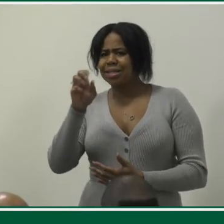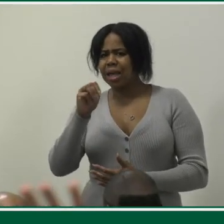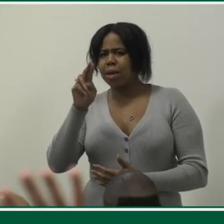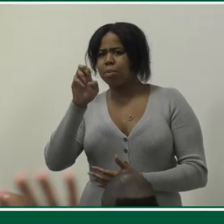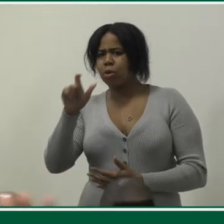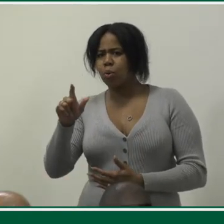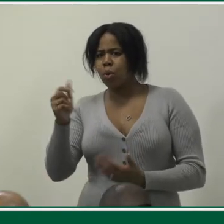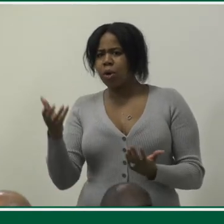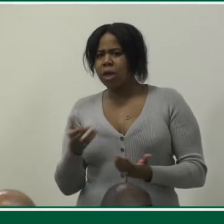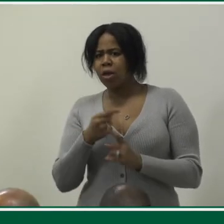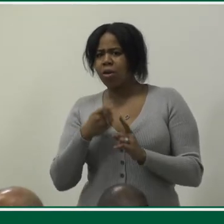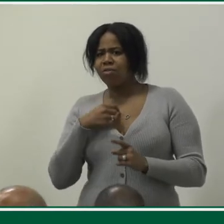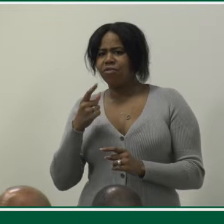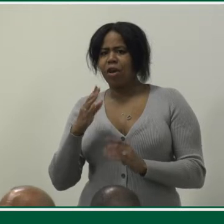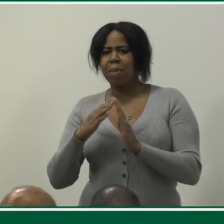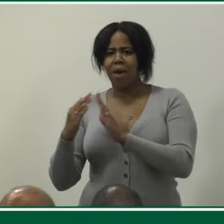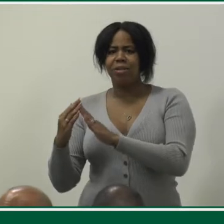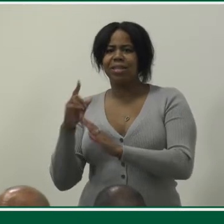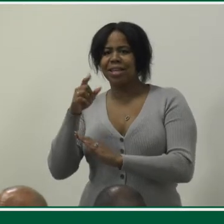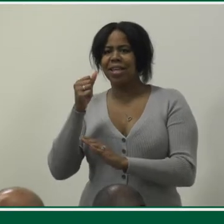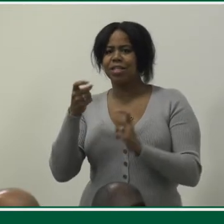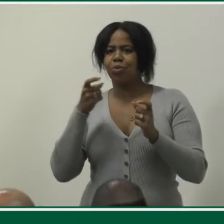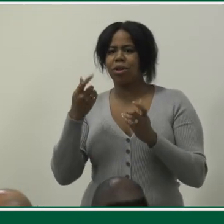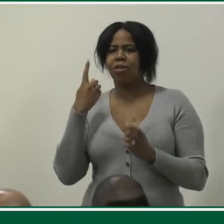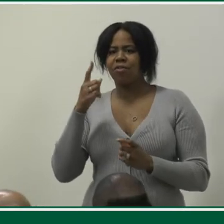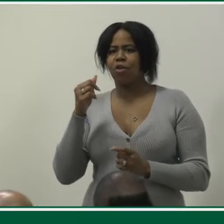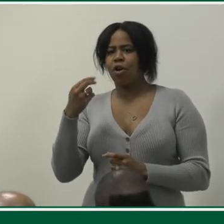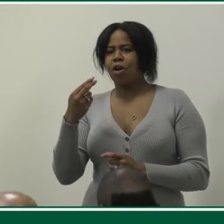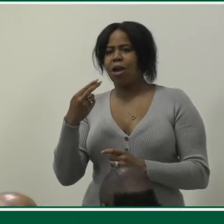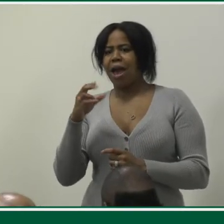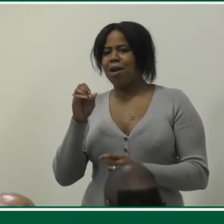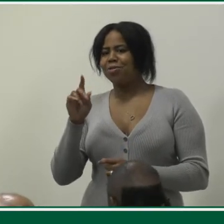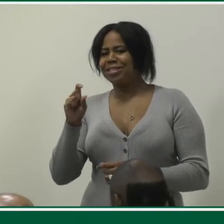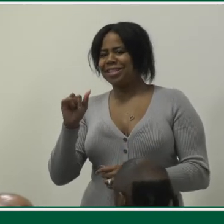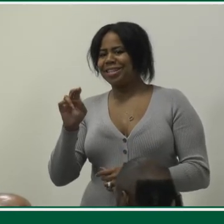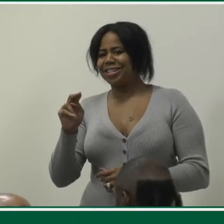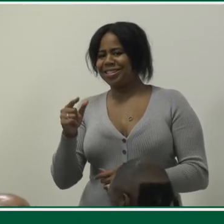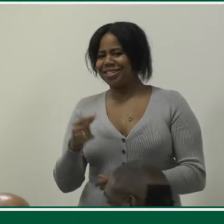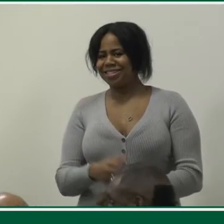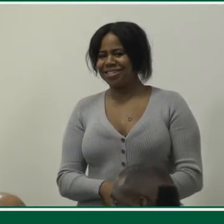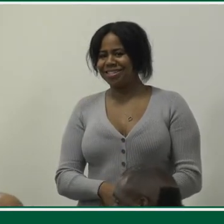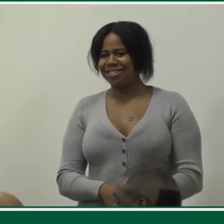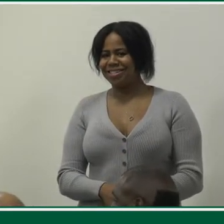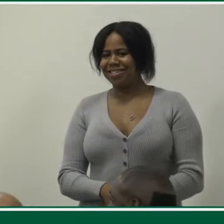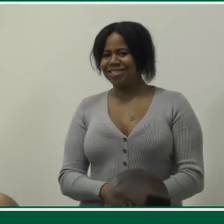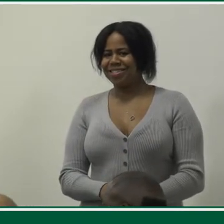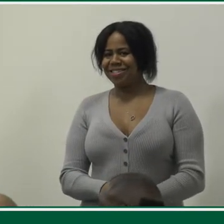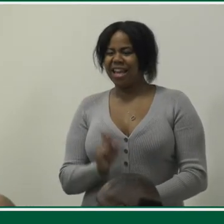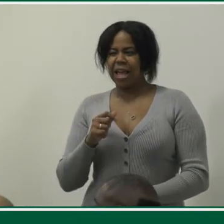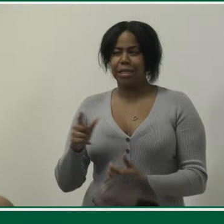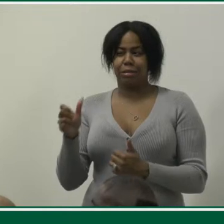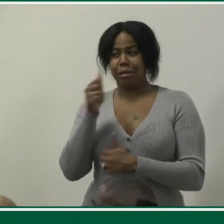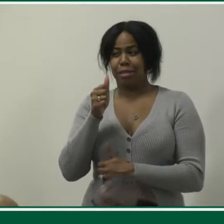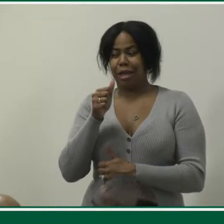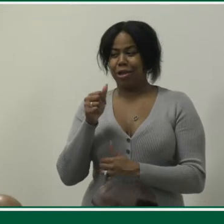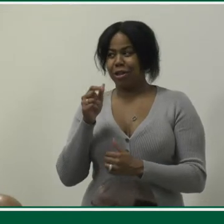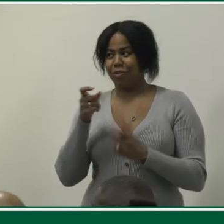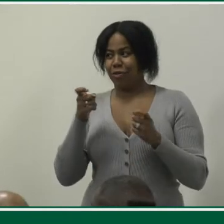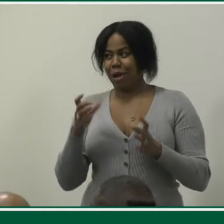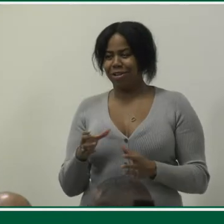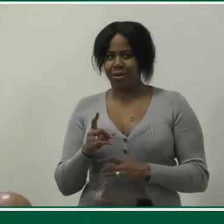housing? Right there. Is our director of housing right there? Or executive director? Sorry. He's like, get it